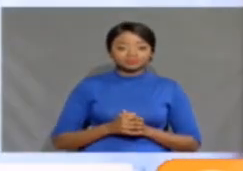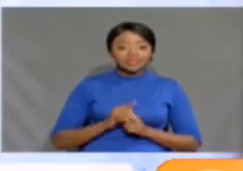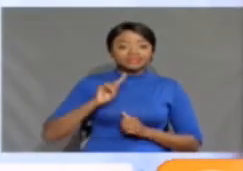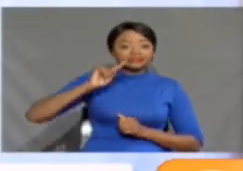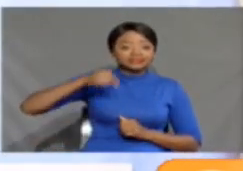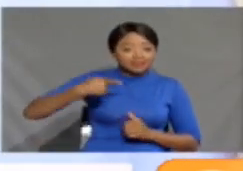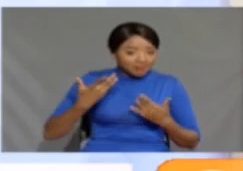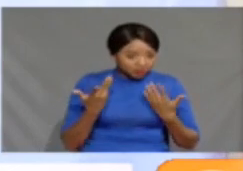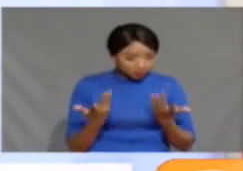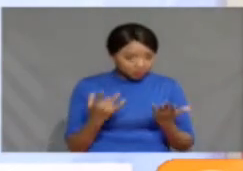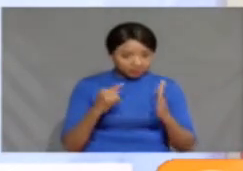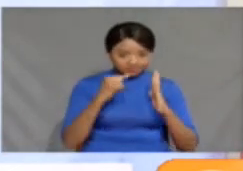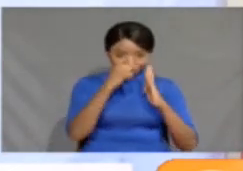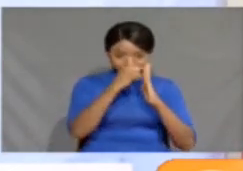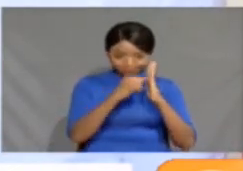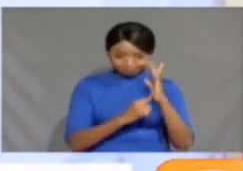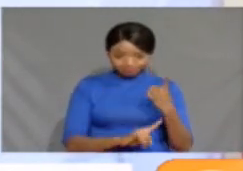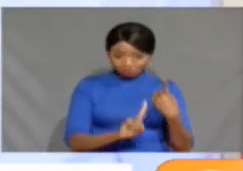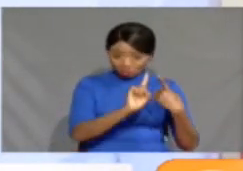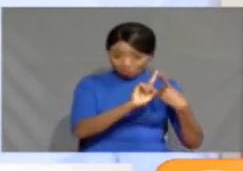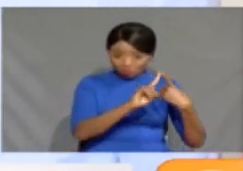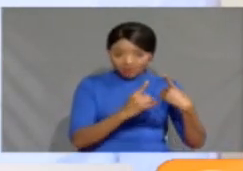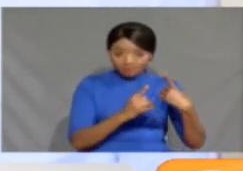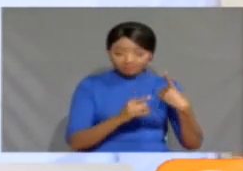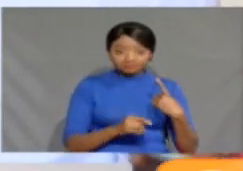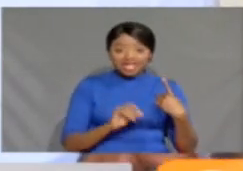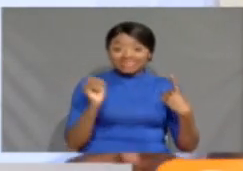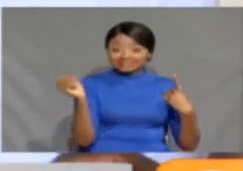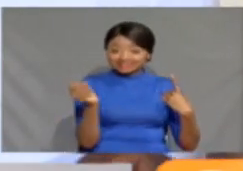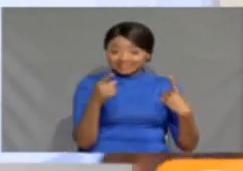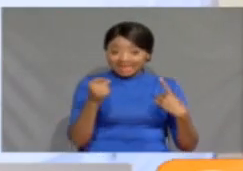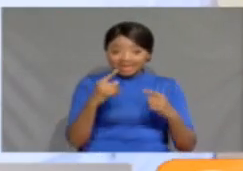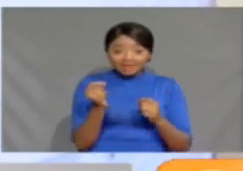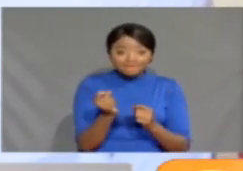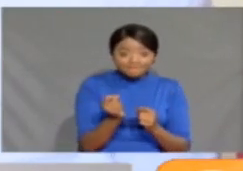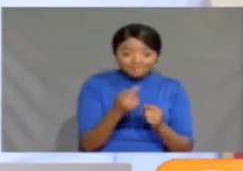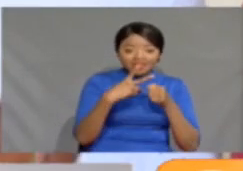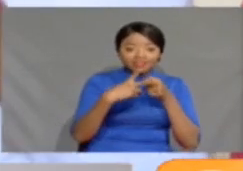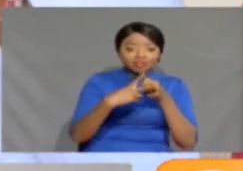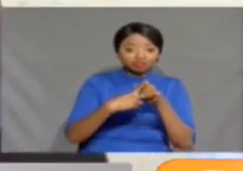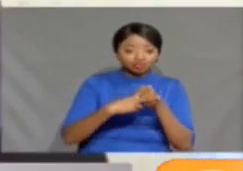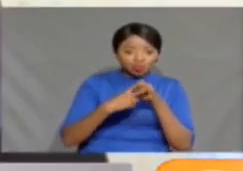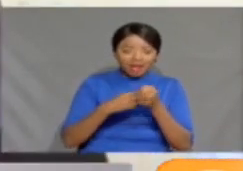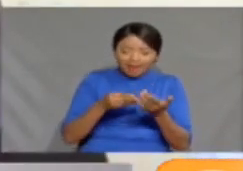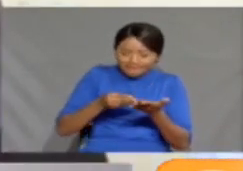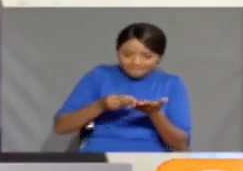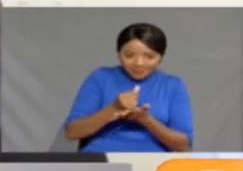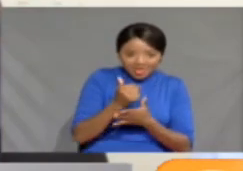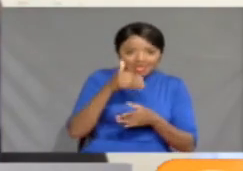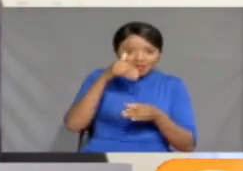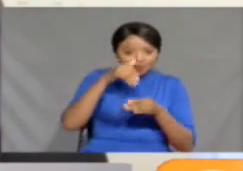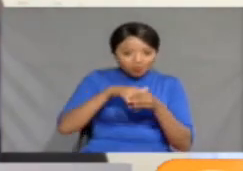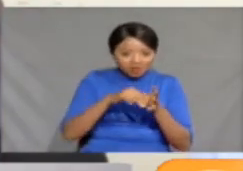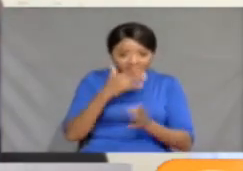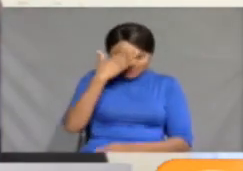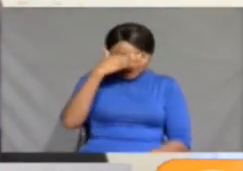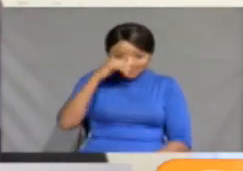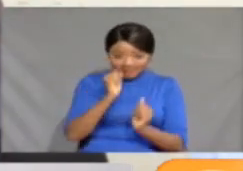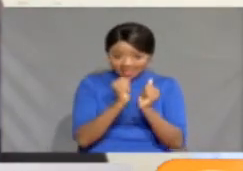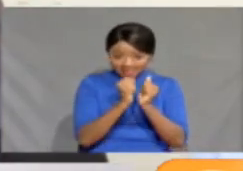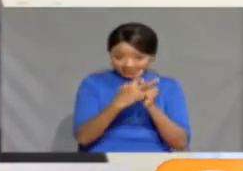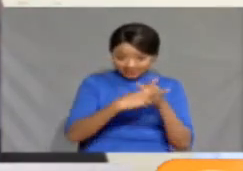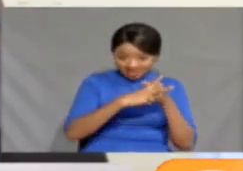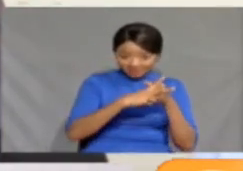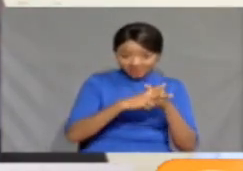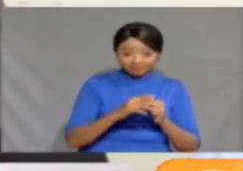follows: that one, July salary is paid within the next 7 days before